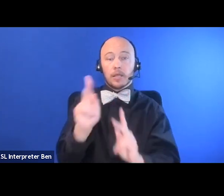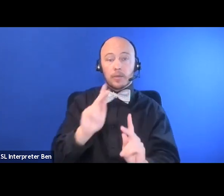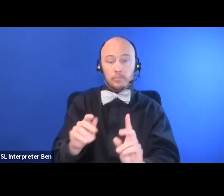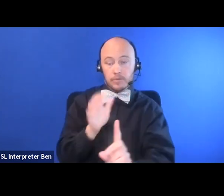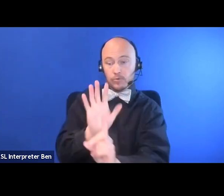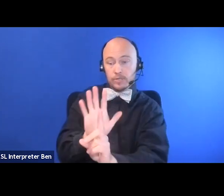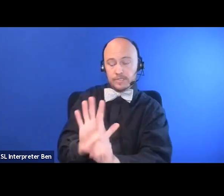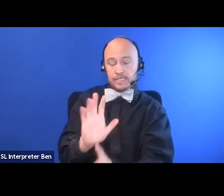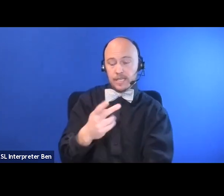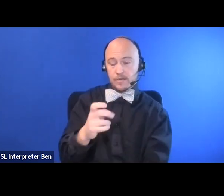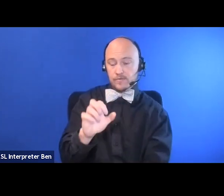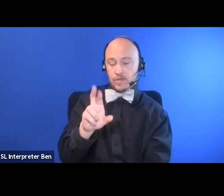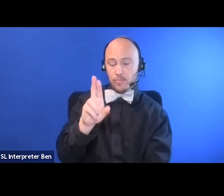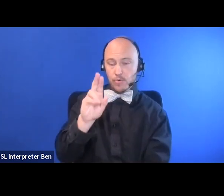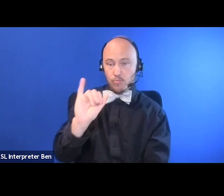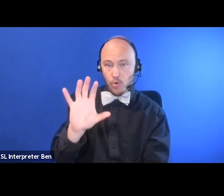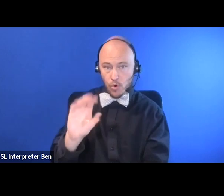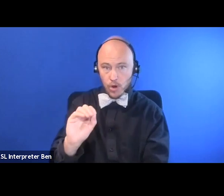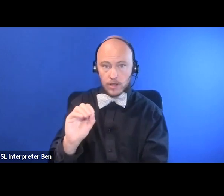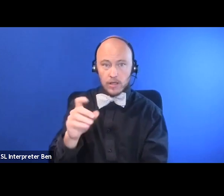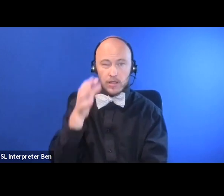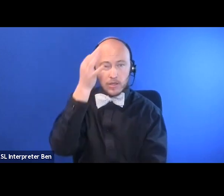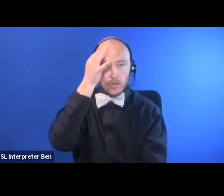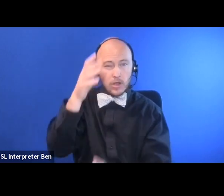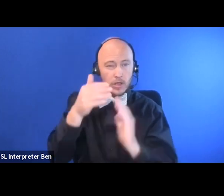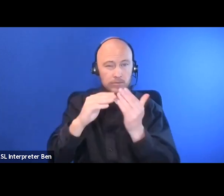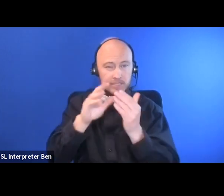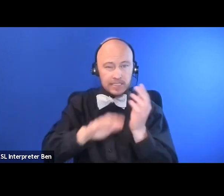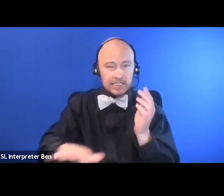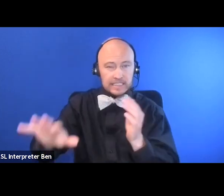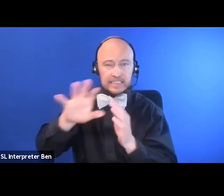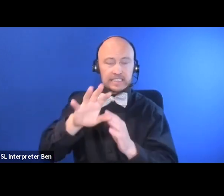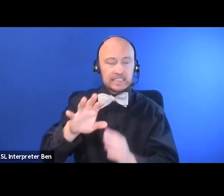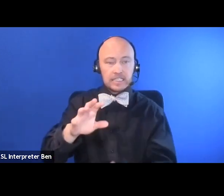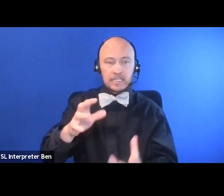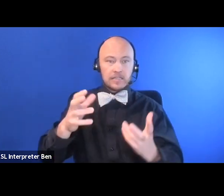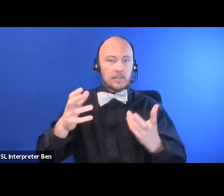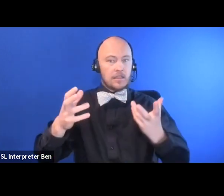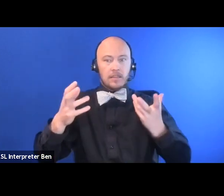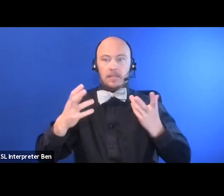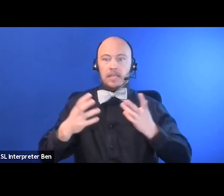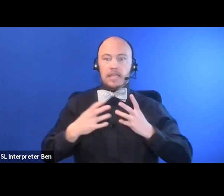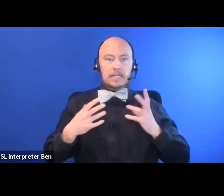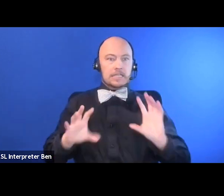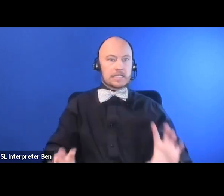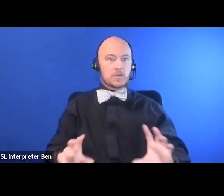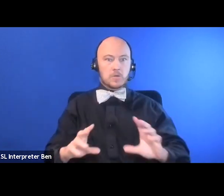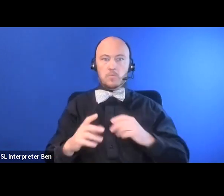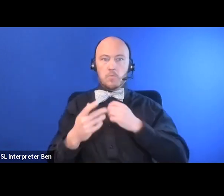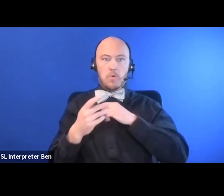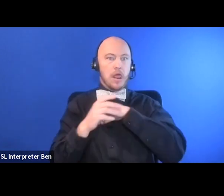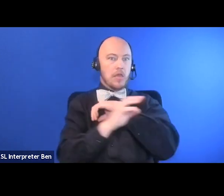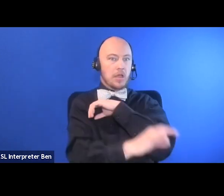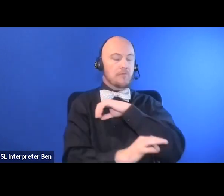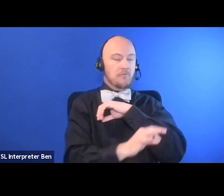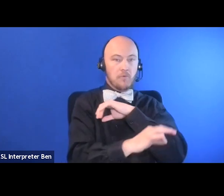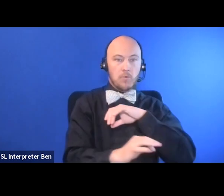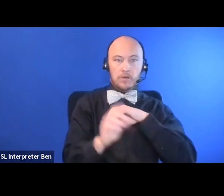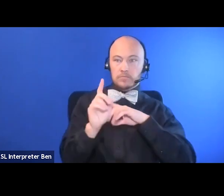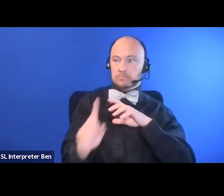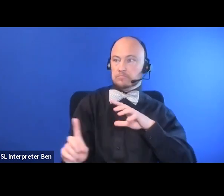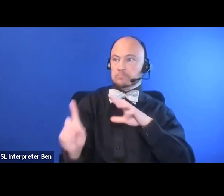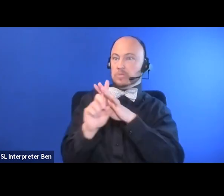Hamamura and the nearby villages did not want a foreigner to frighten